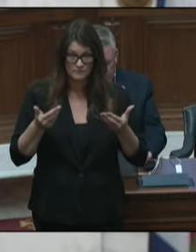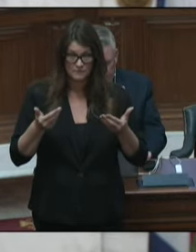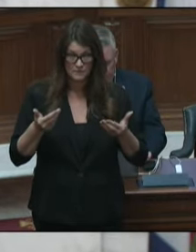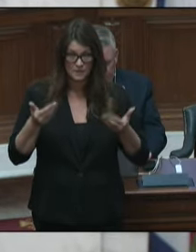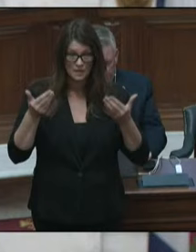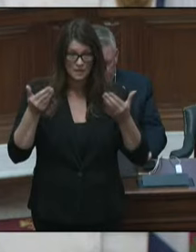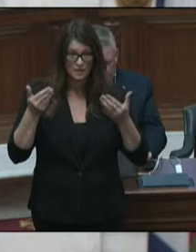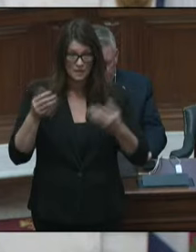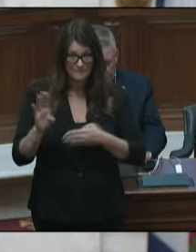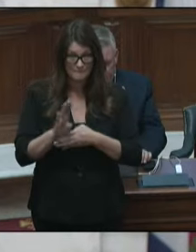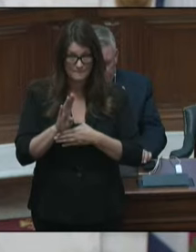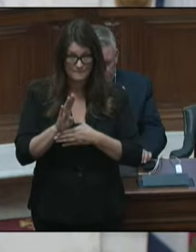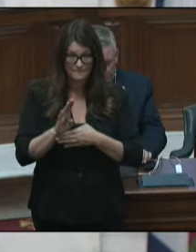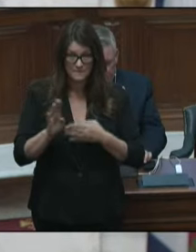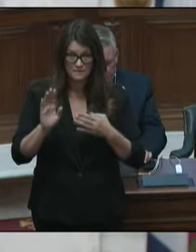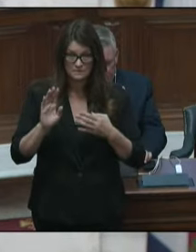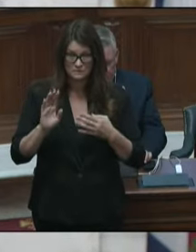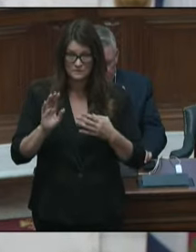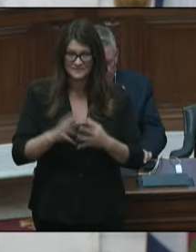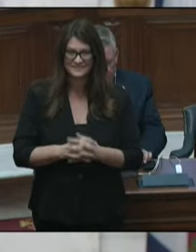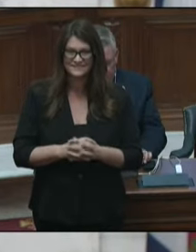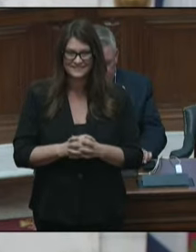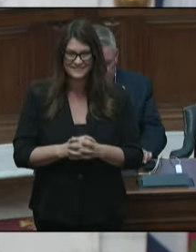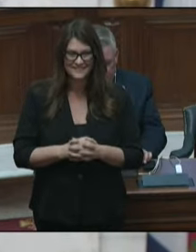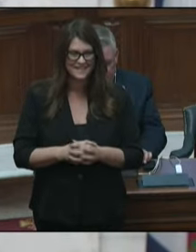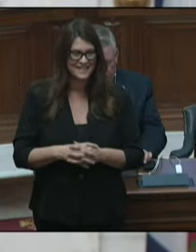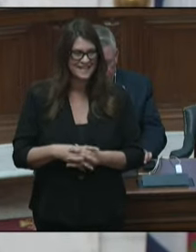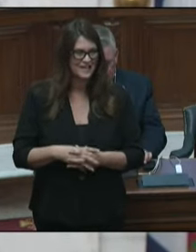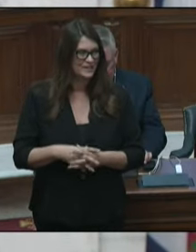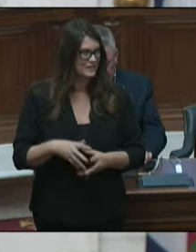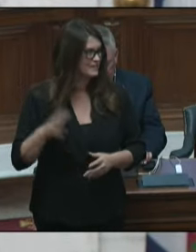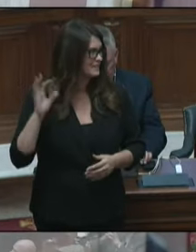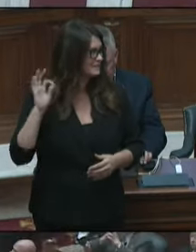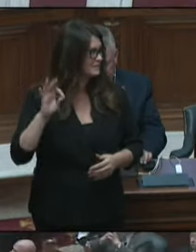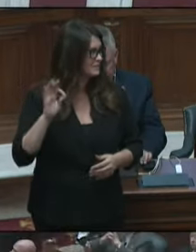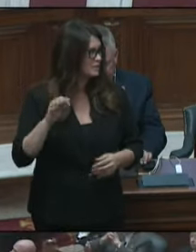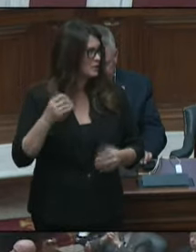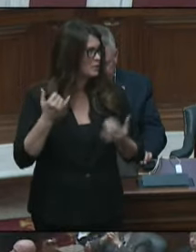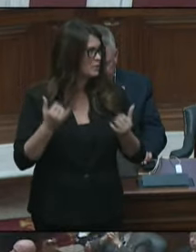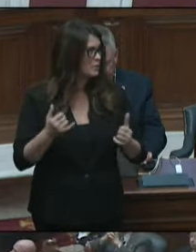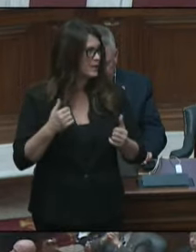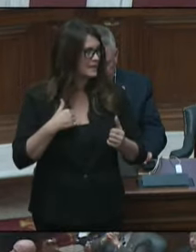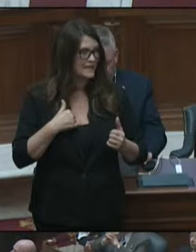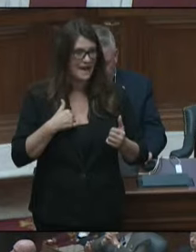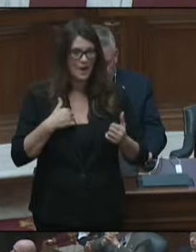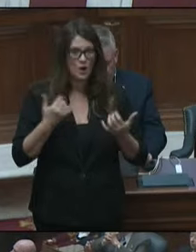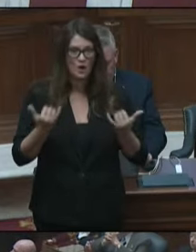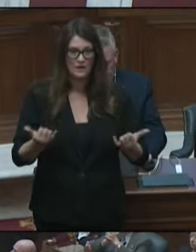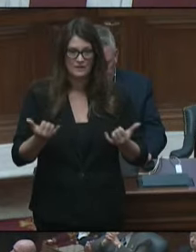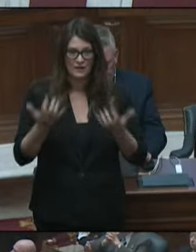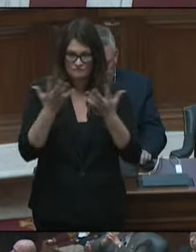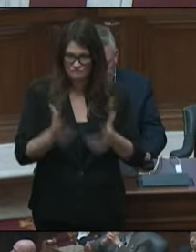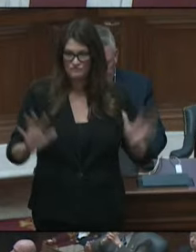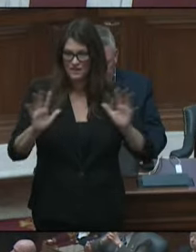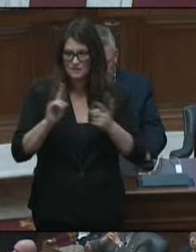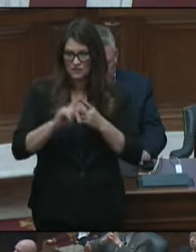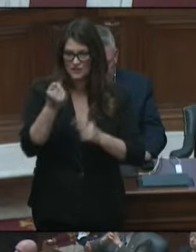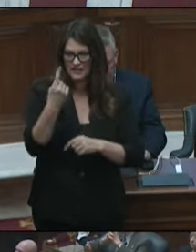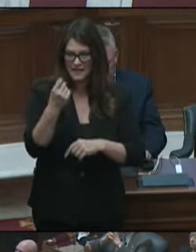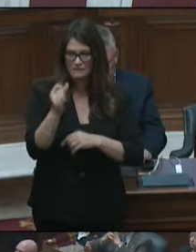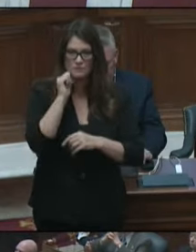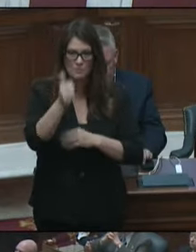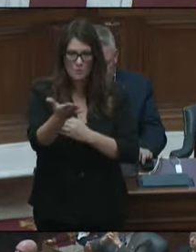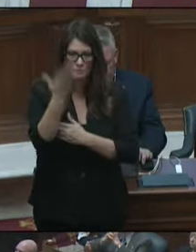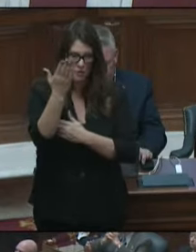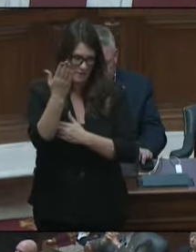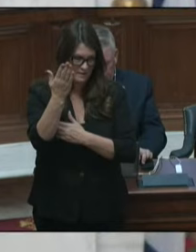Miscellaneous business. Gentleman 96th. Mr. Speaker, subject to announcements, I move that the House do now adjourn until 11 a.m. tomorrow. Question